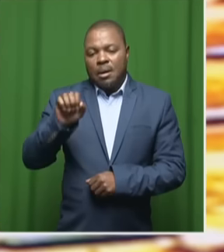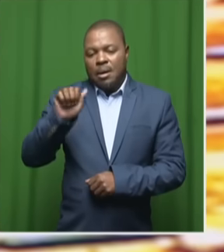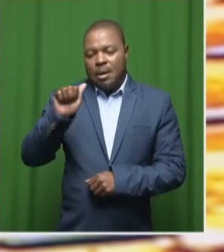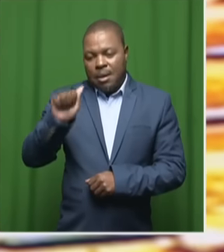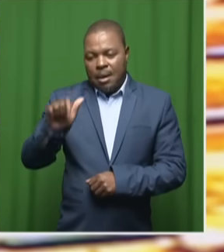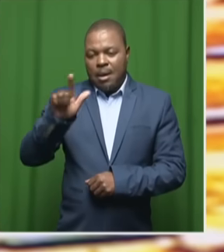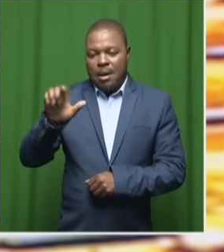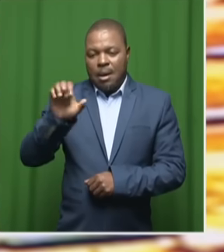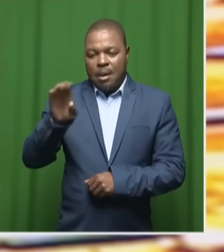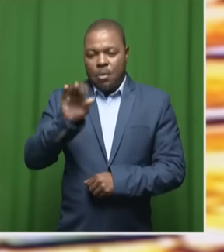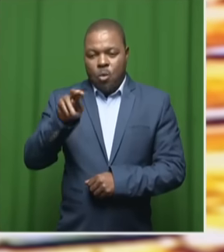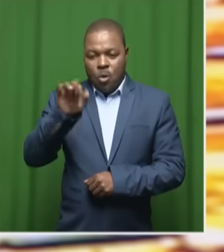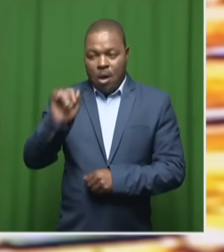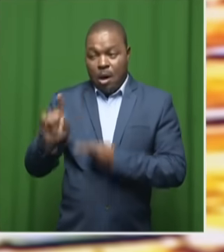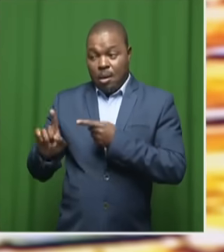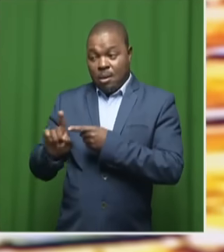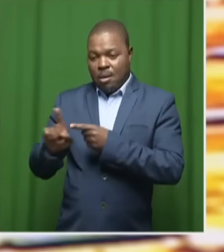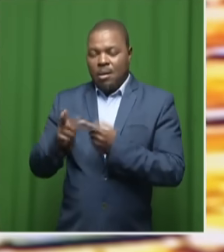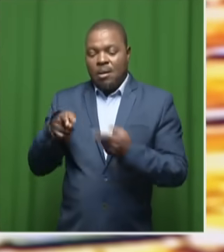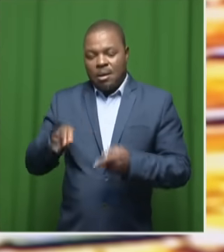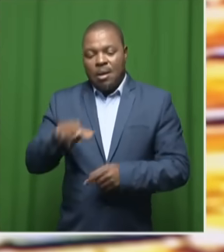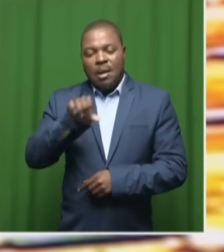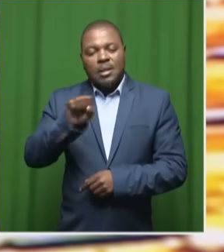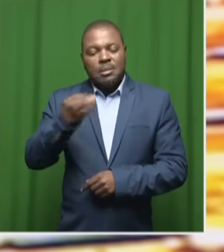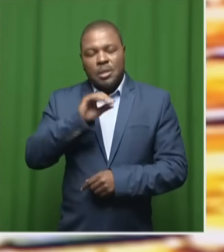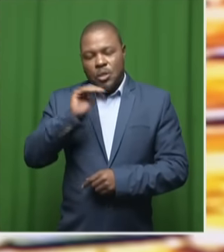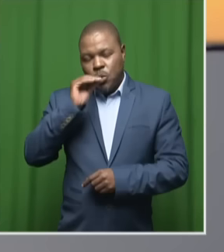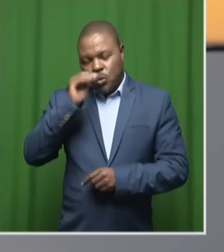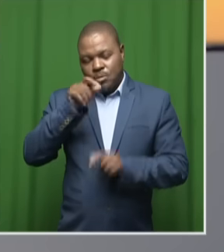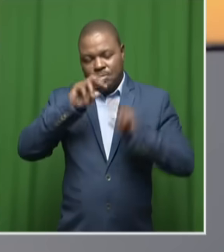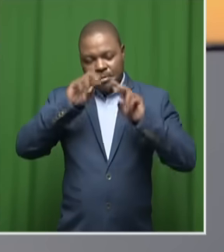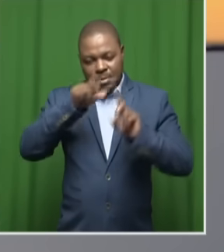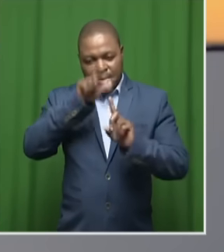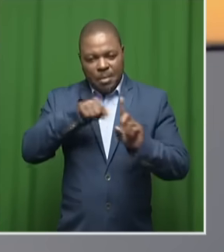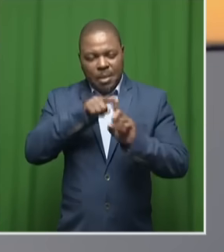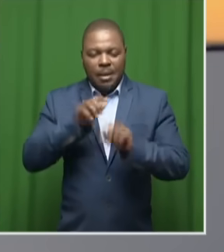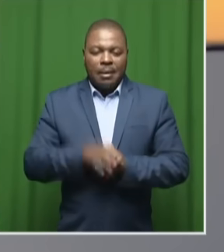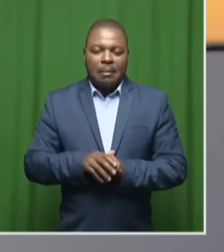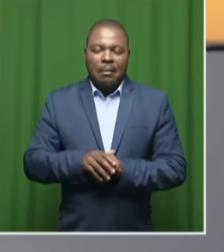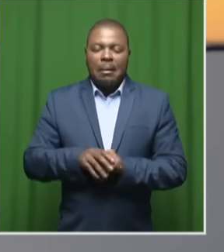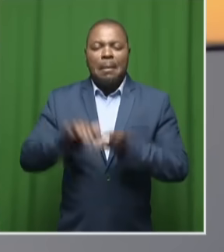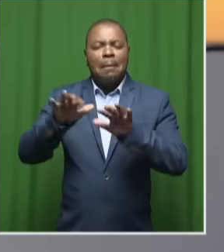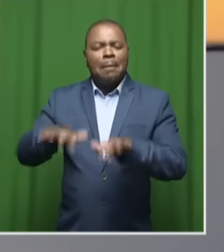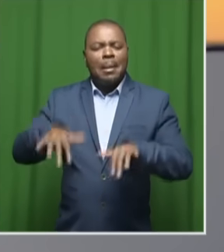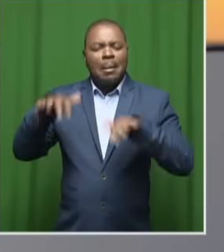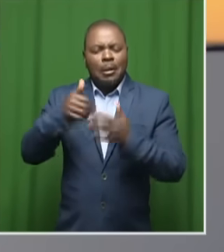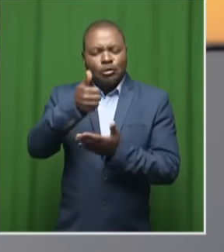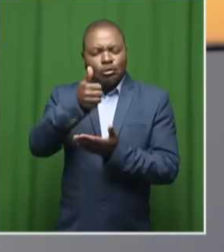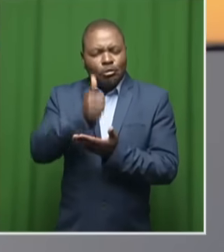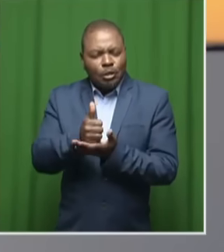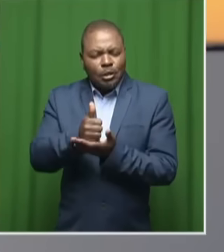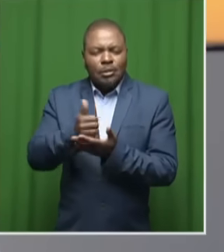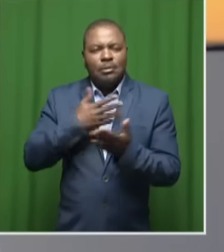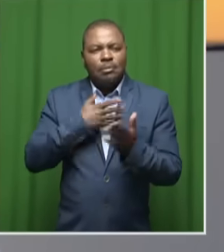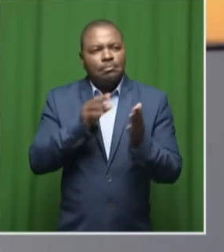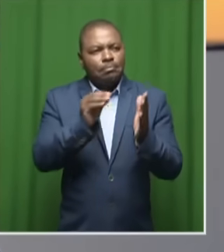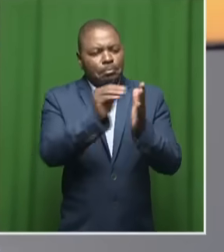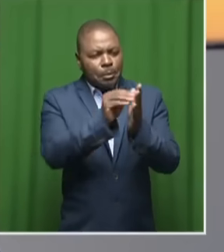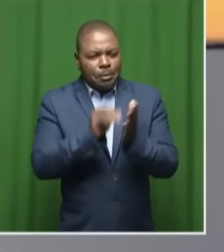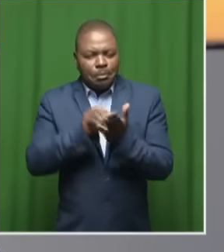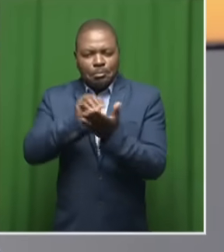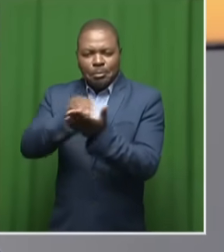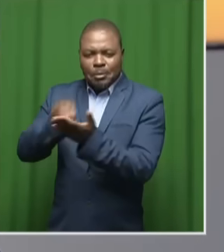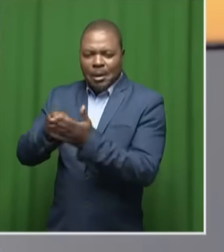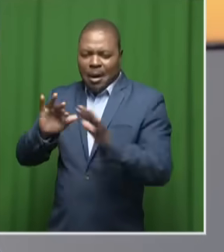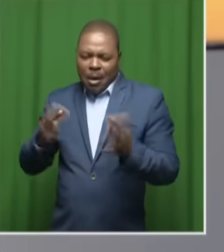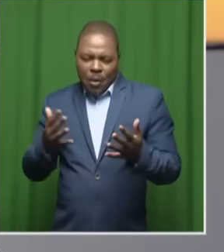who's going to just talk us through a couple of the scenarios and look at those seat allocations as well that we have now got from last week. It's